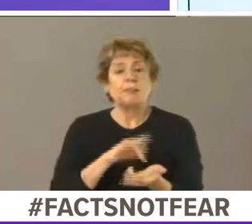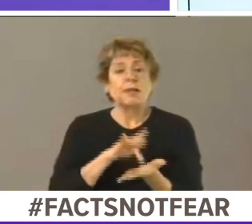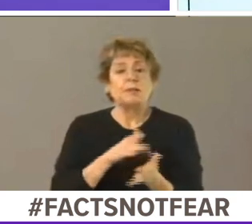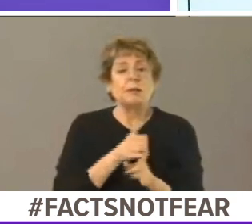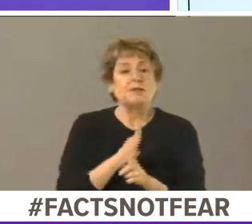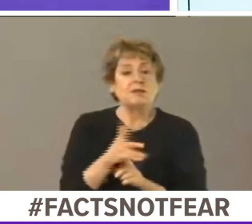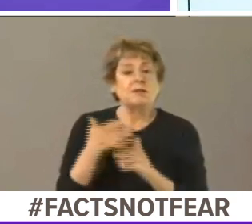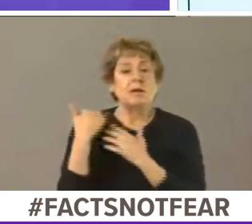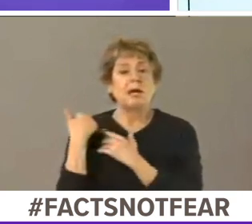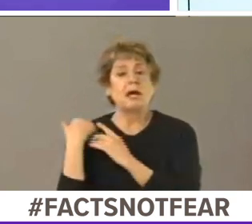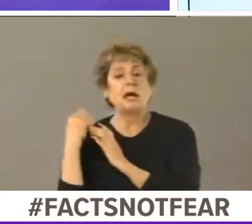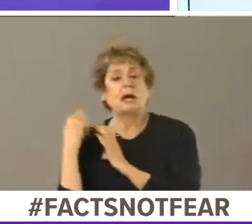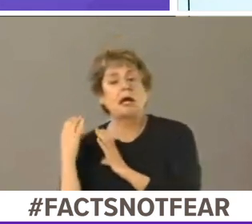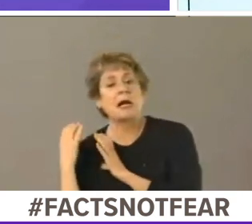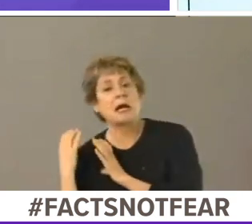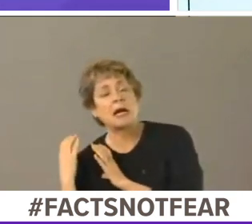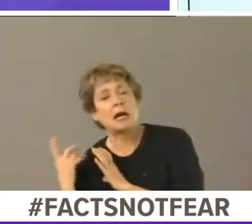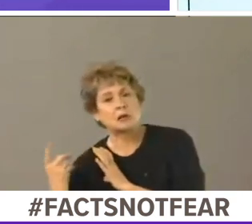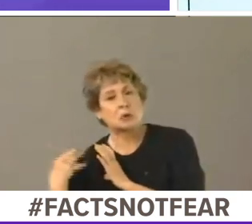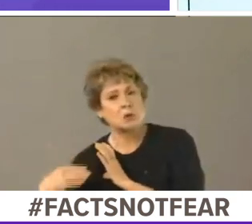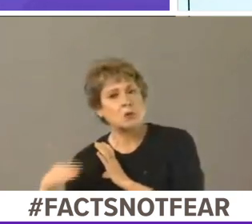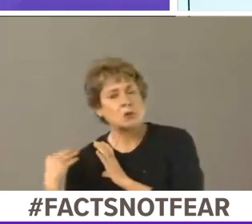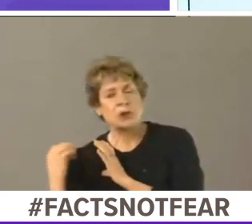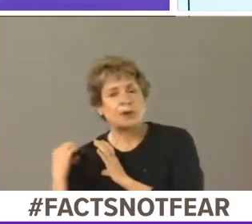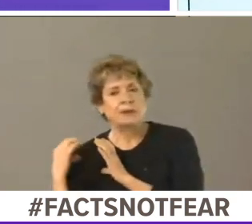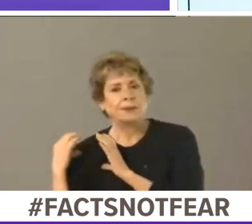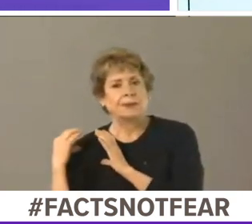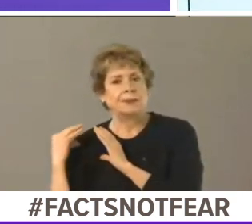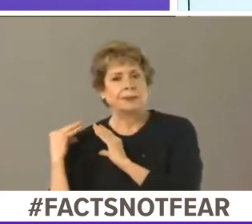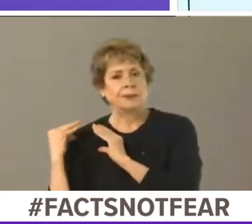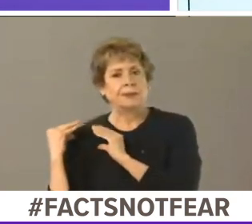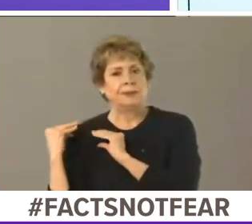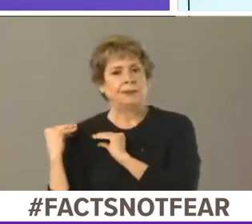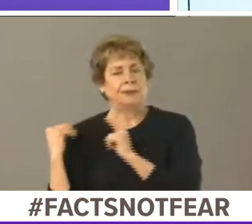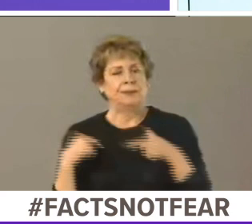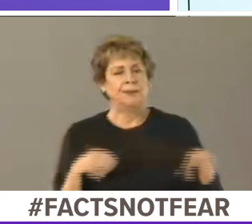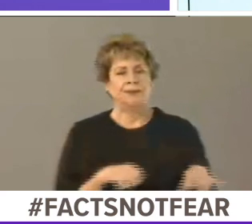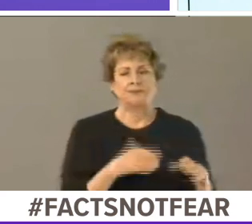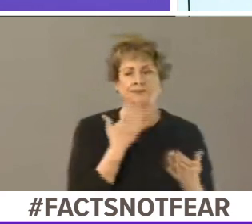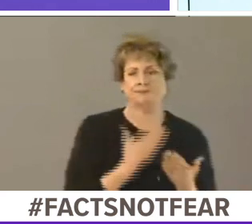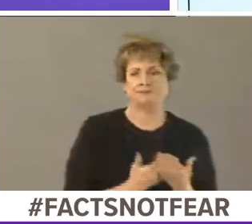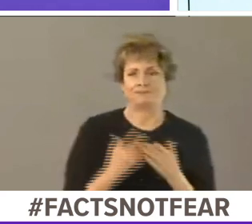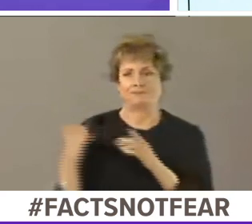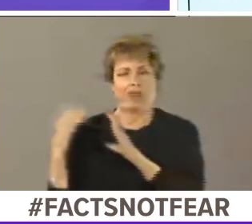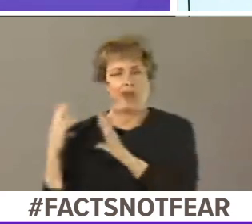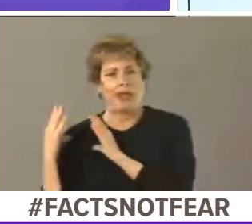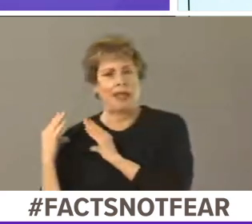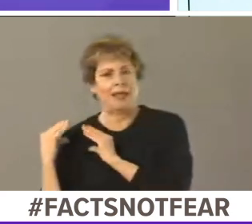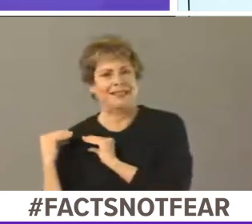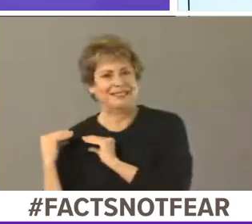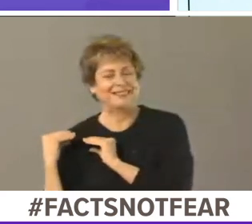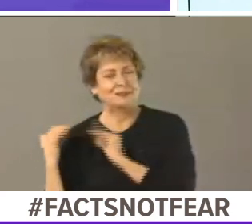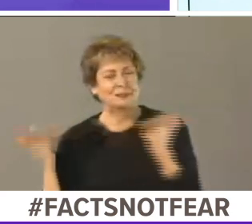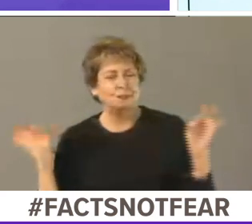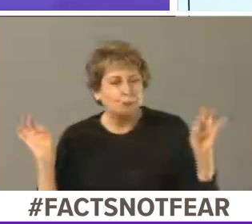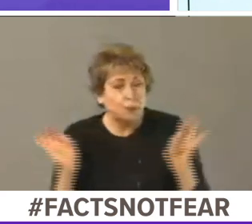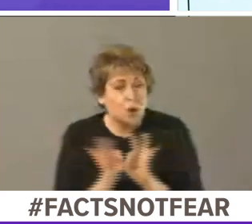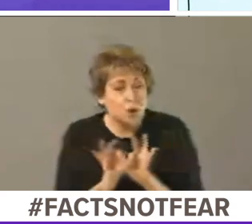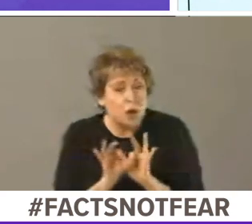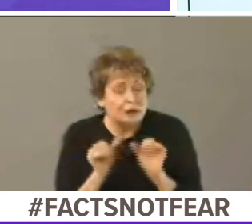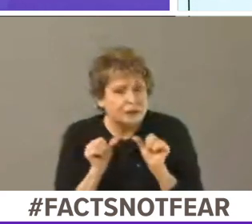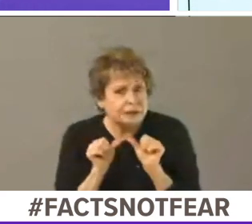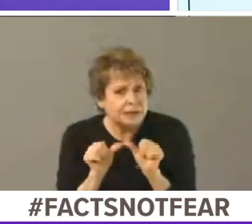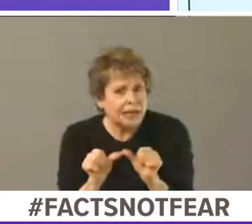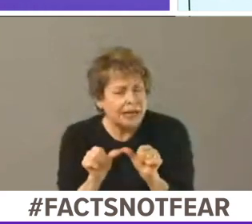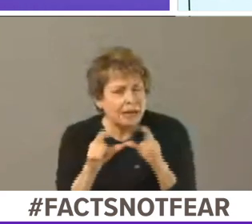there can be no substitutes for things like masking up in Arizona. This is making a real difference, and